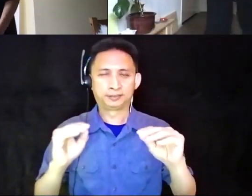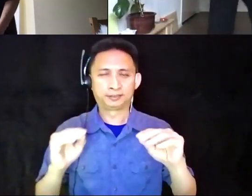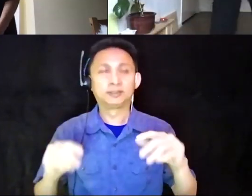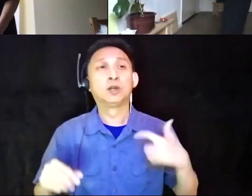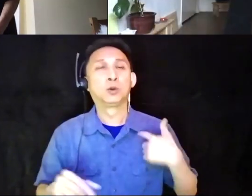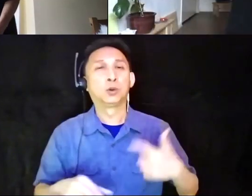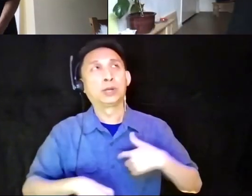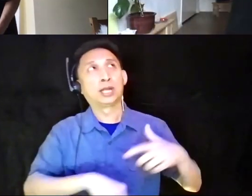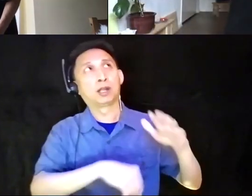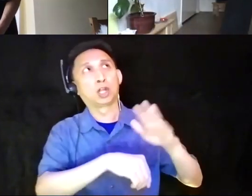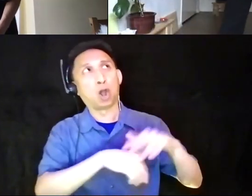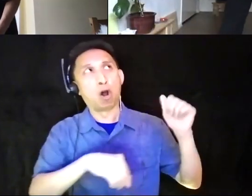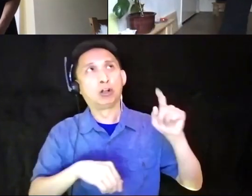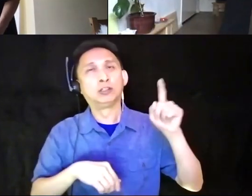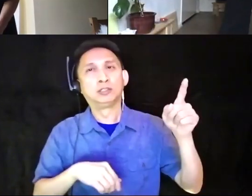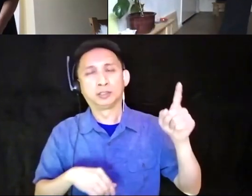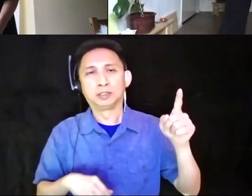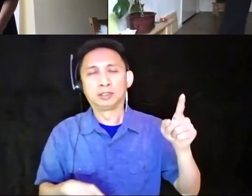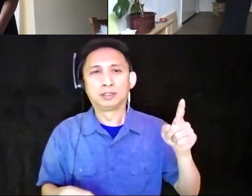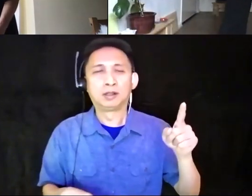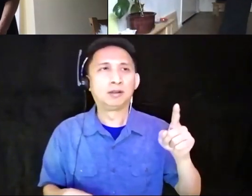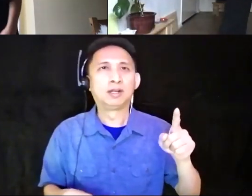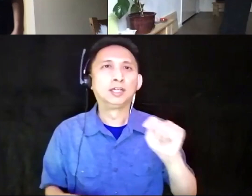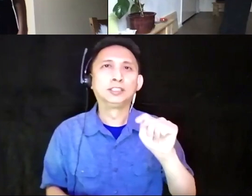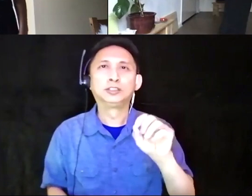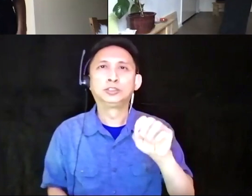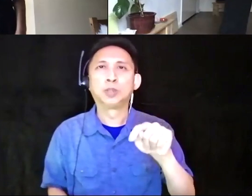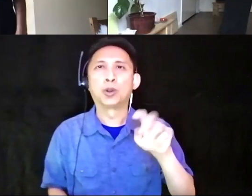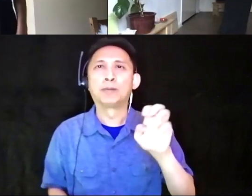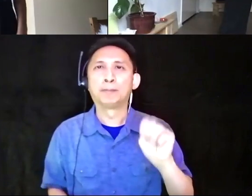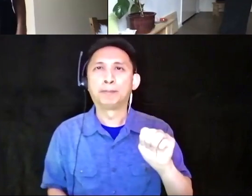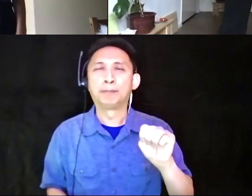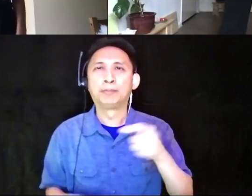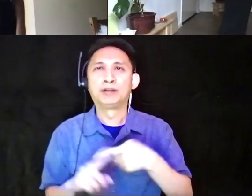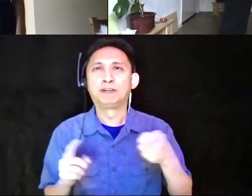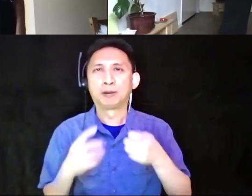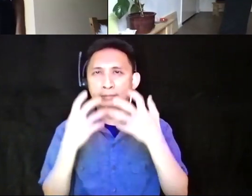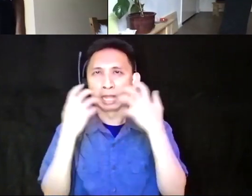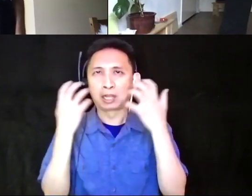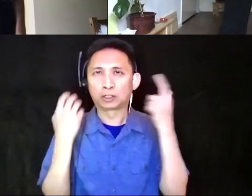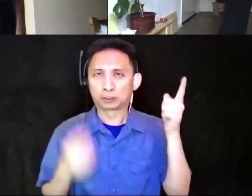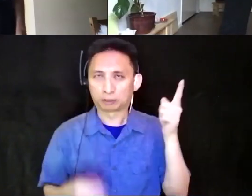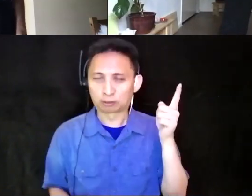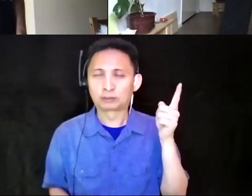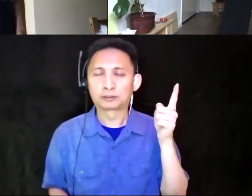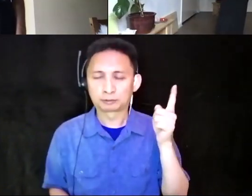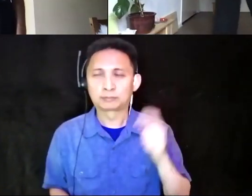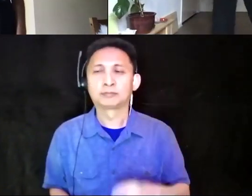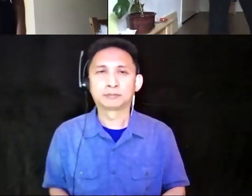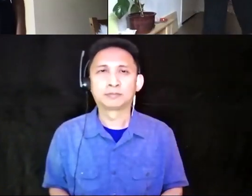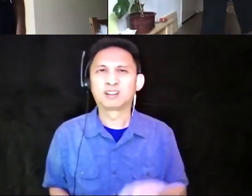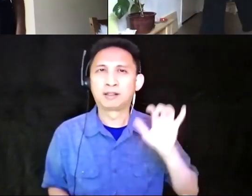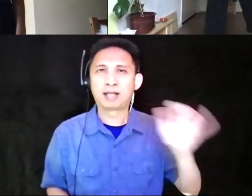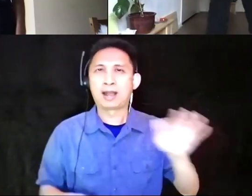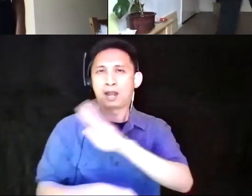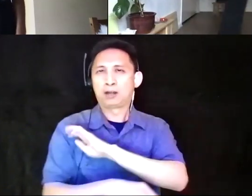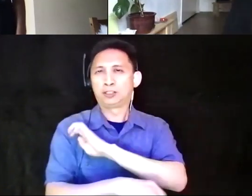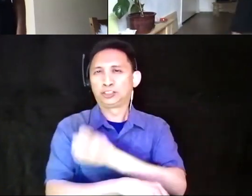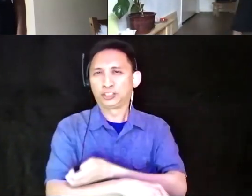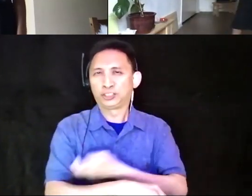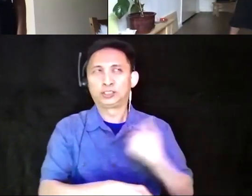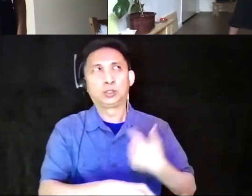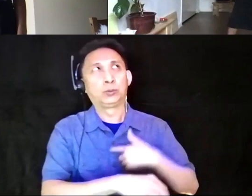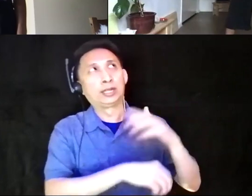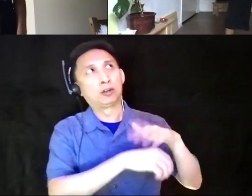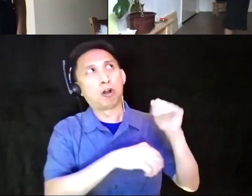the totem of the tiger. We can call on this energy, on this strength,